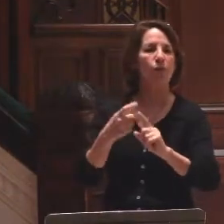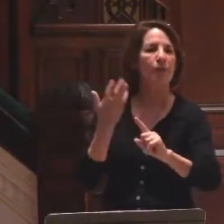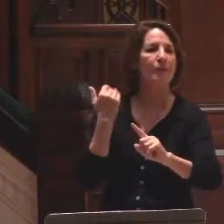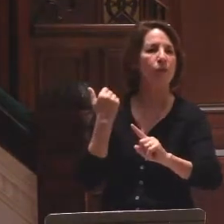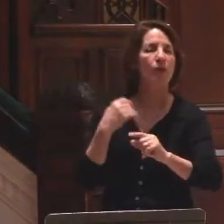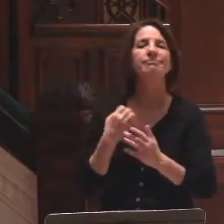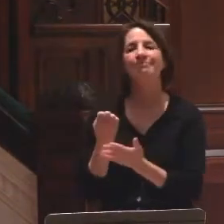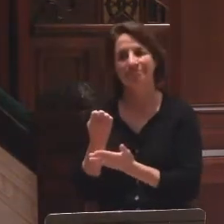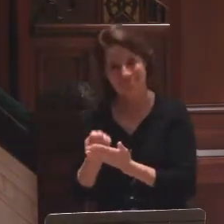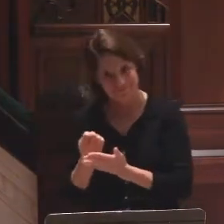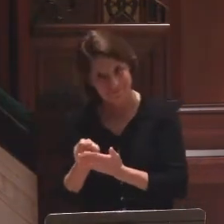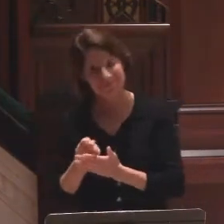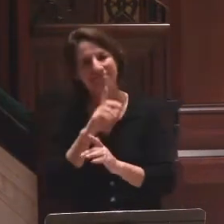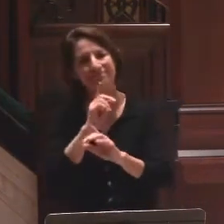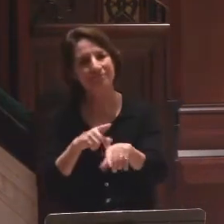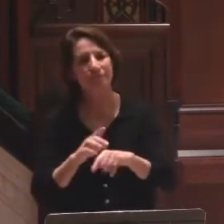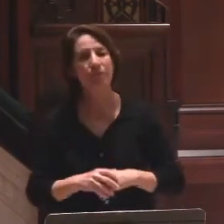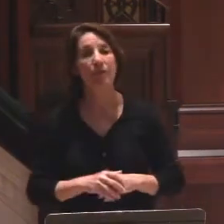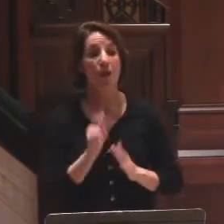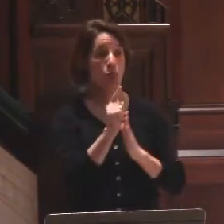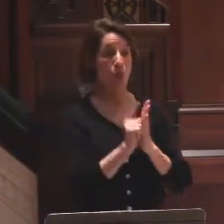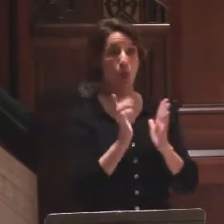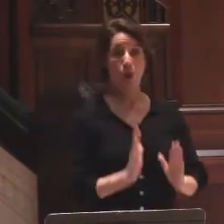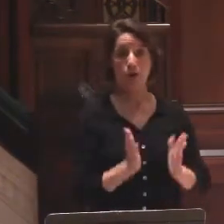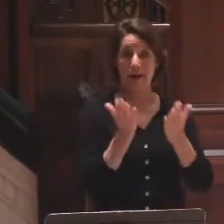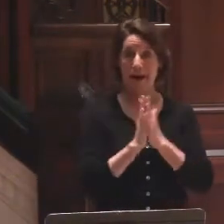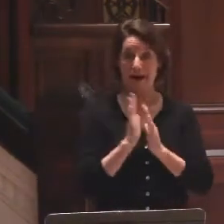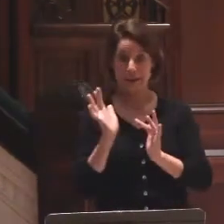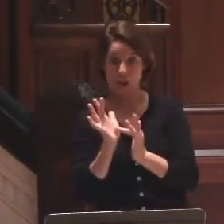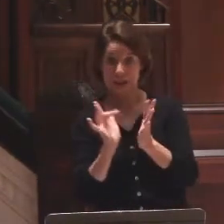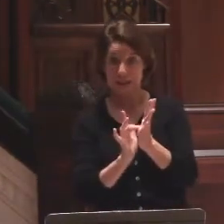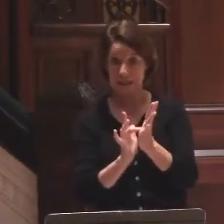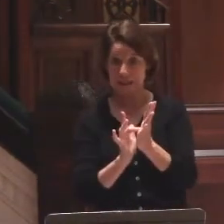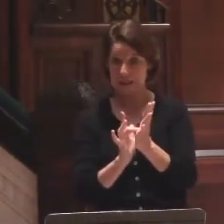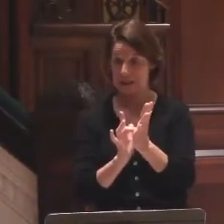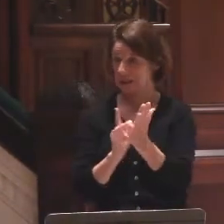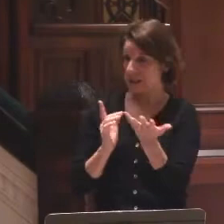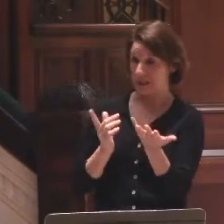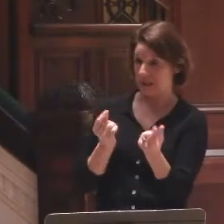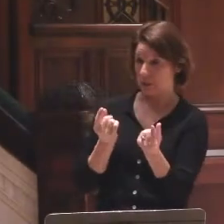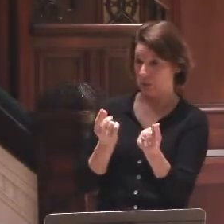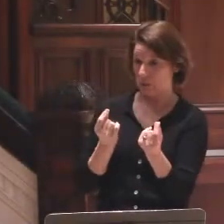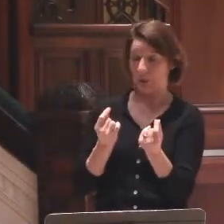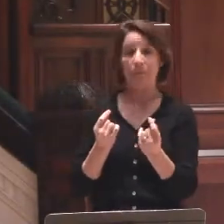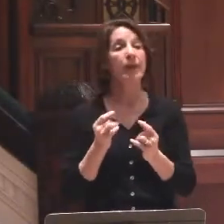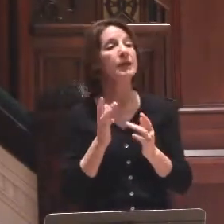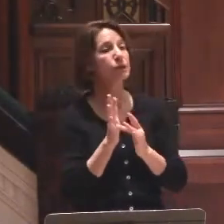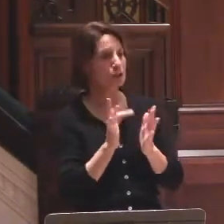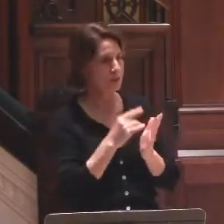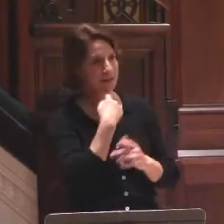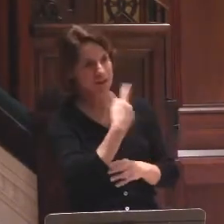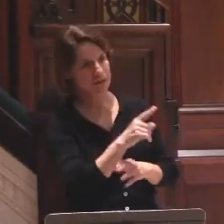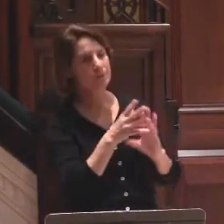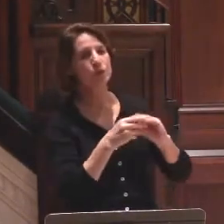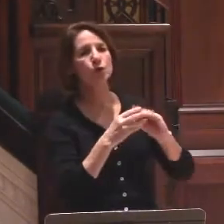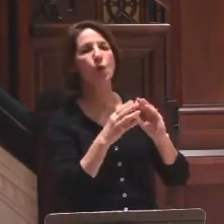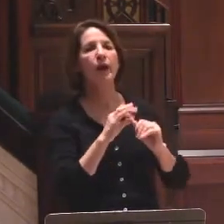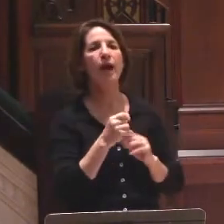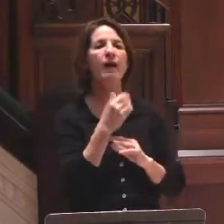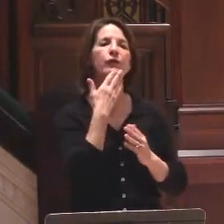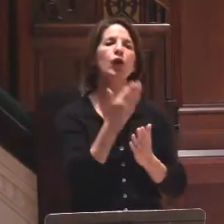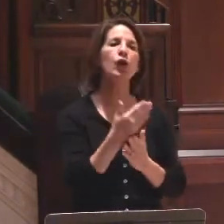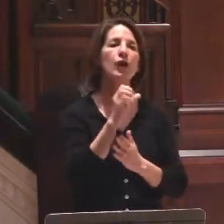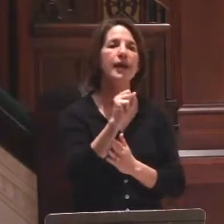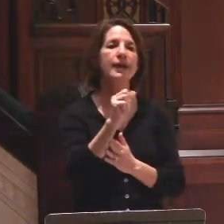answer. When the lawyer asks Jesus, what must I do? Jesus tells him the story of the Good Samaritan, who gives 2 days'